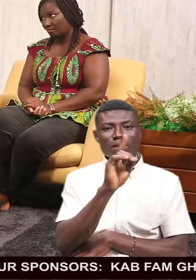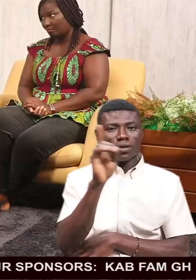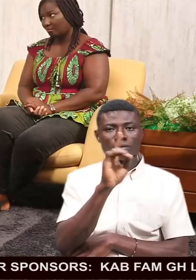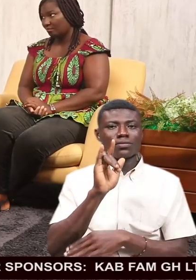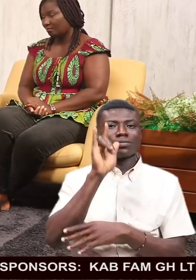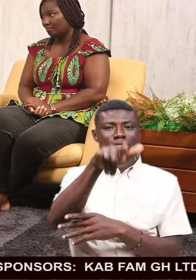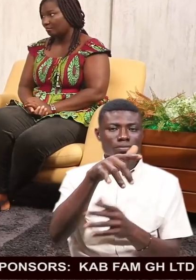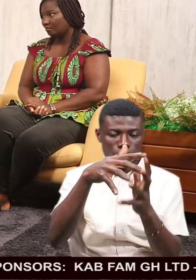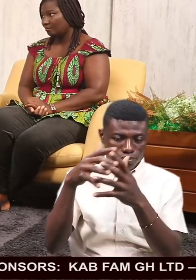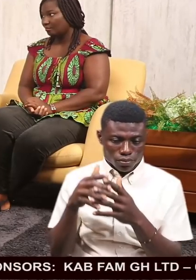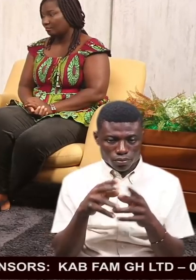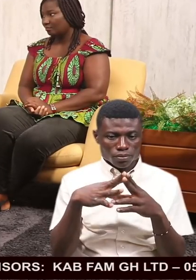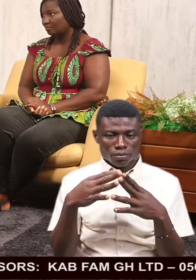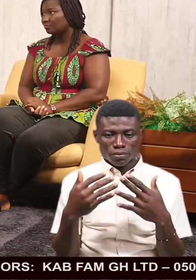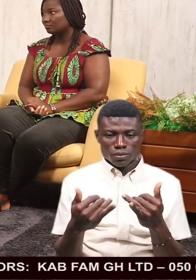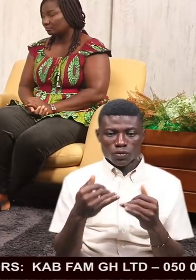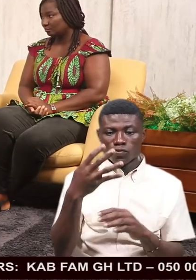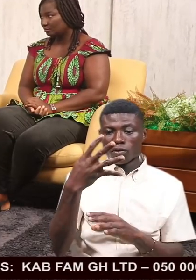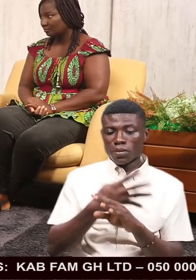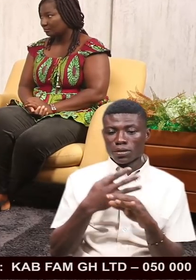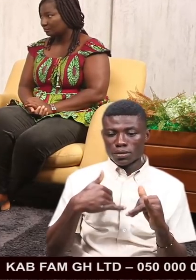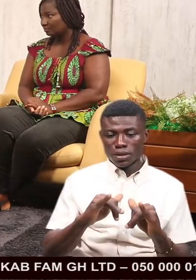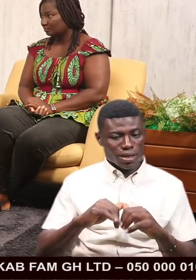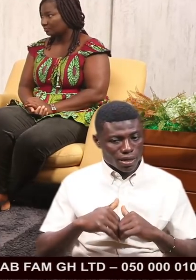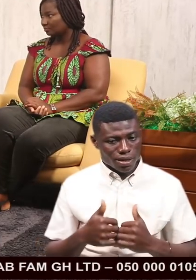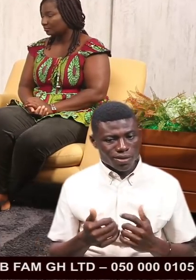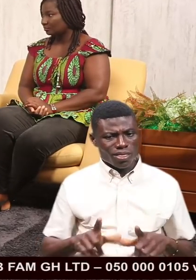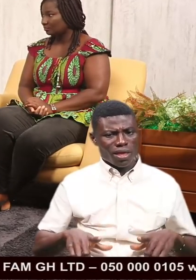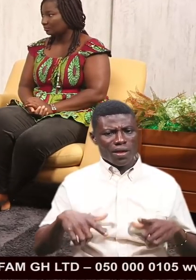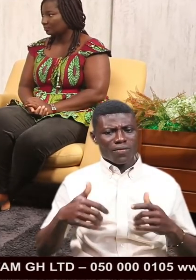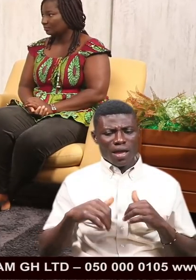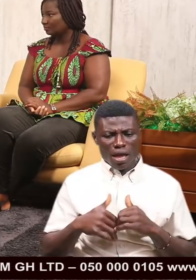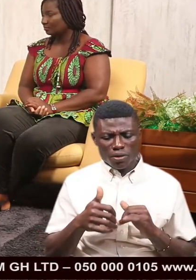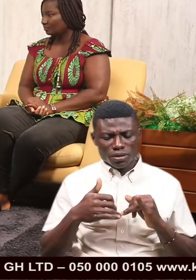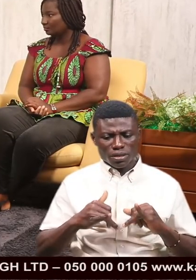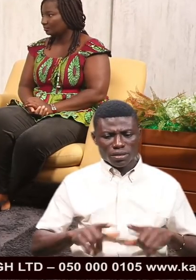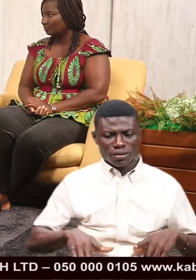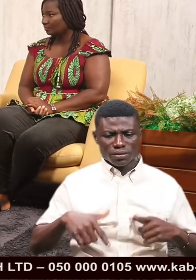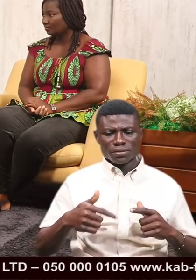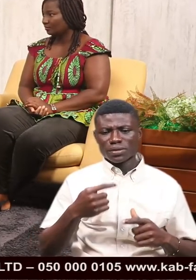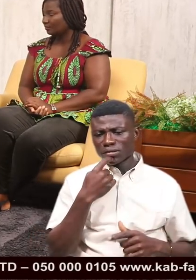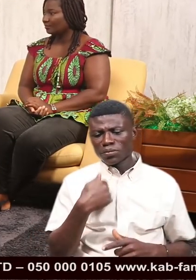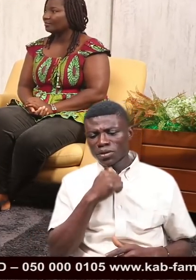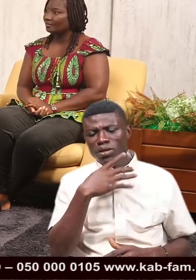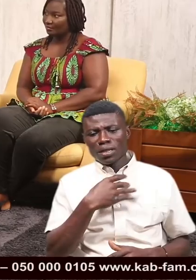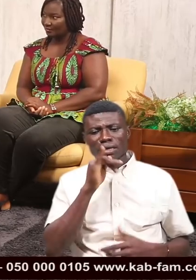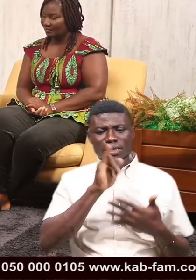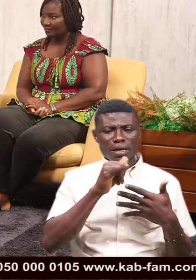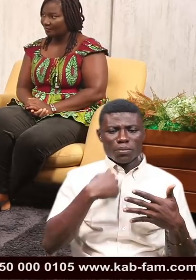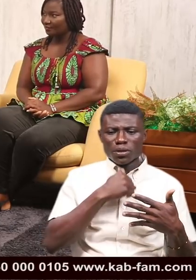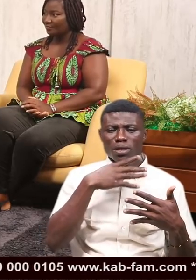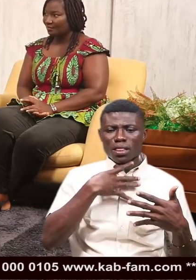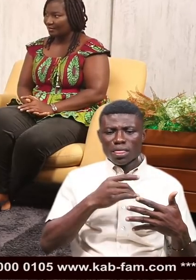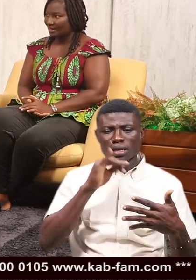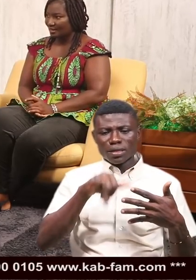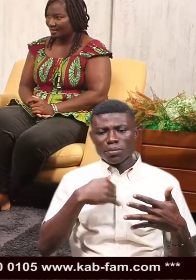Okay, 80. I was summing nine and I'm what you know now. I sit some to say a honour mempe twist, mempe sleeveless,